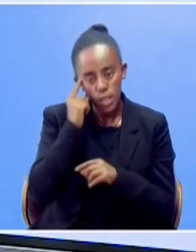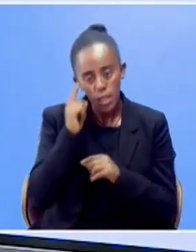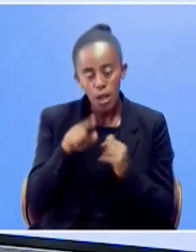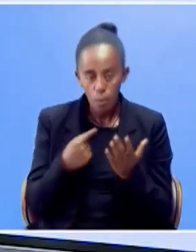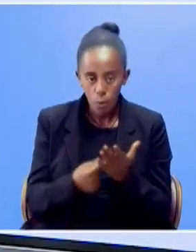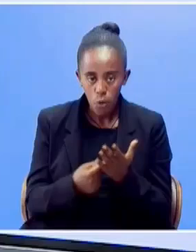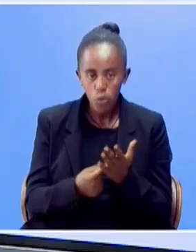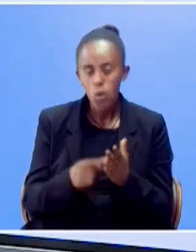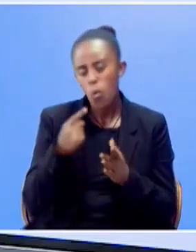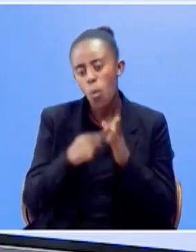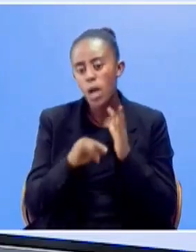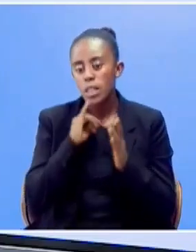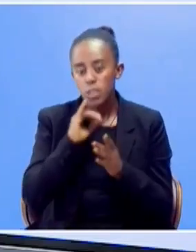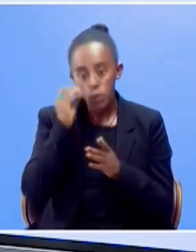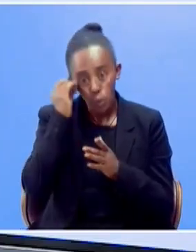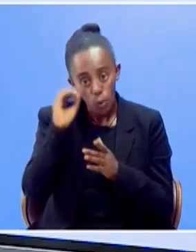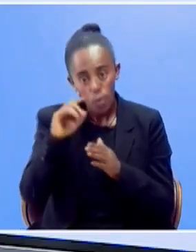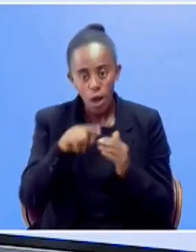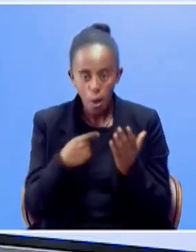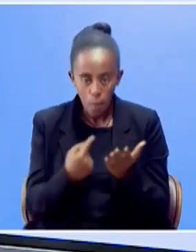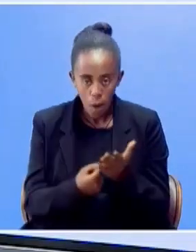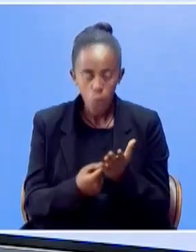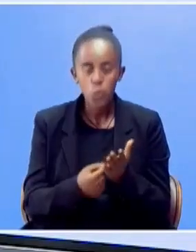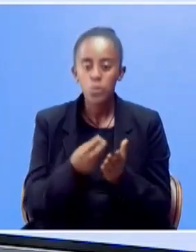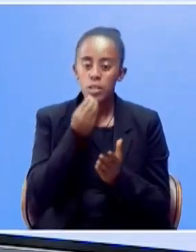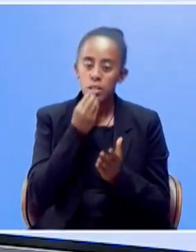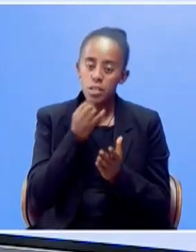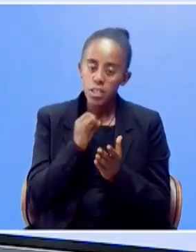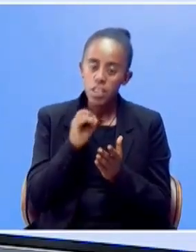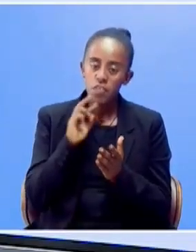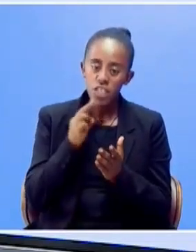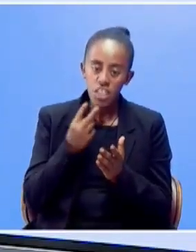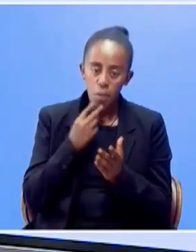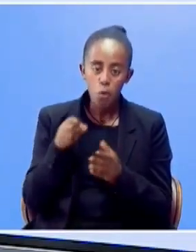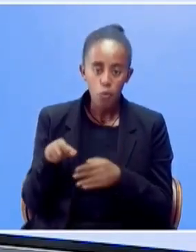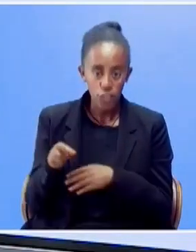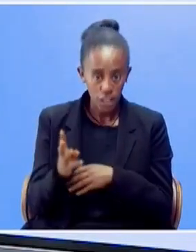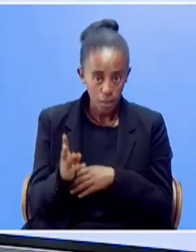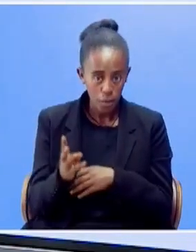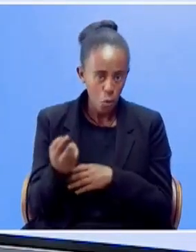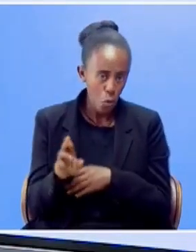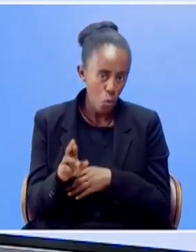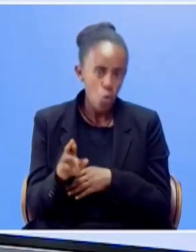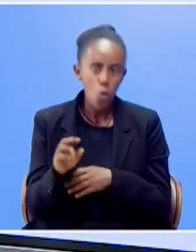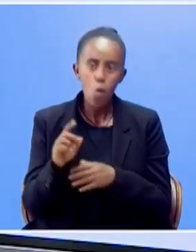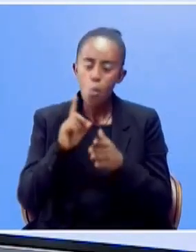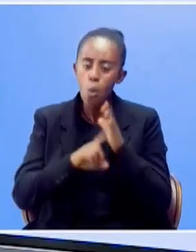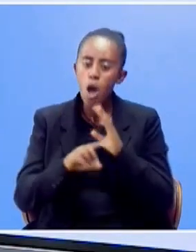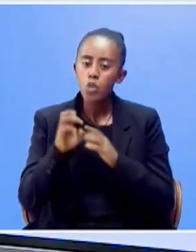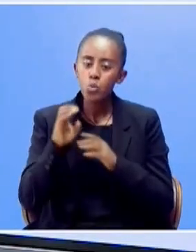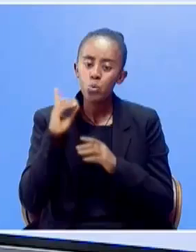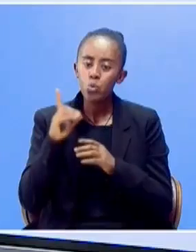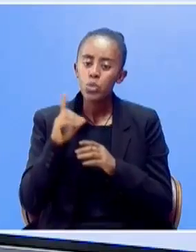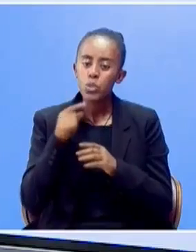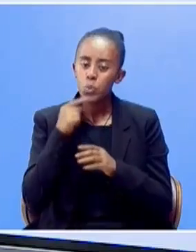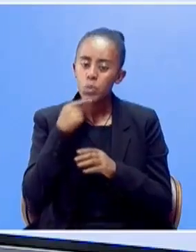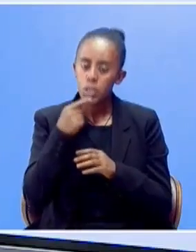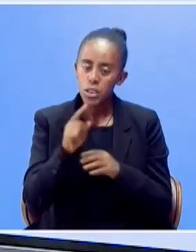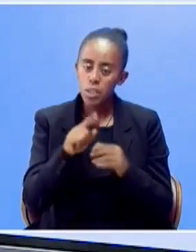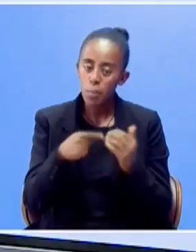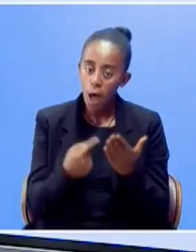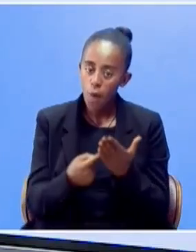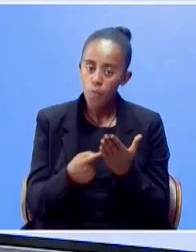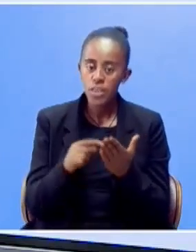what is your opinion about eating vegetables? Yes? Or you can say, what would you say about